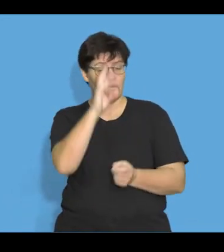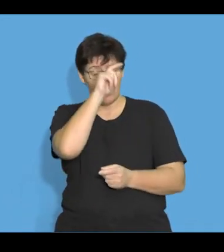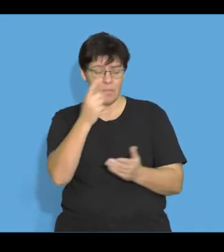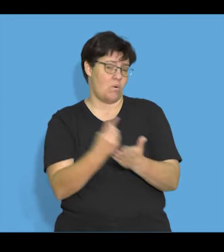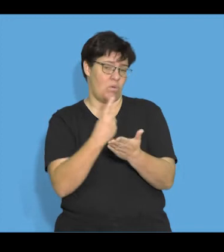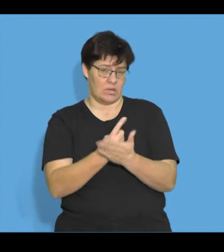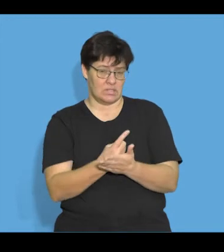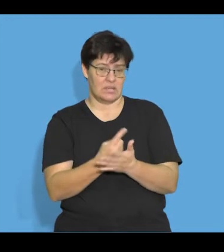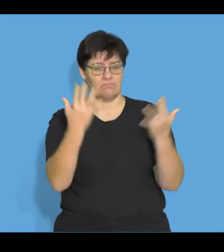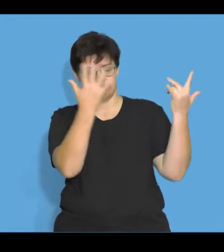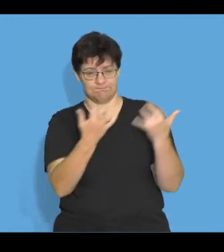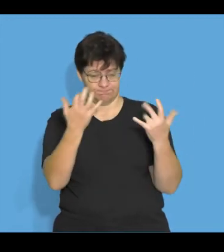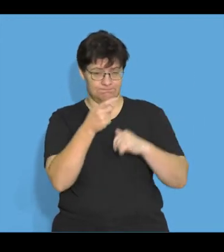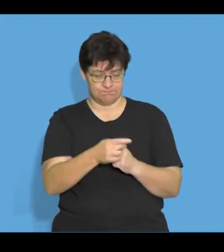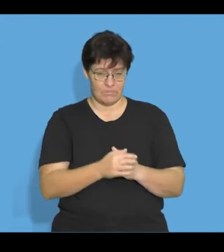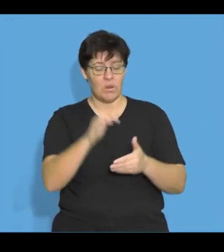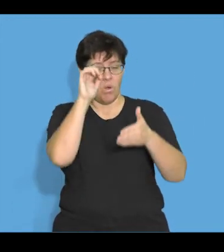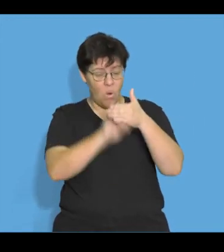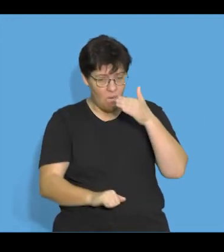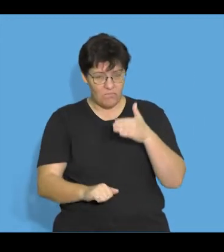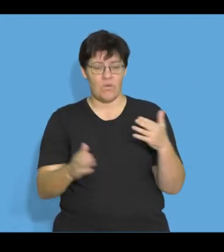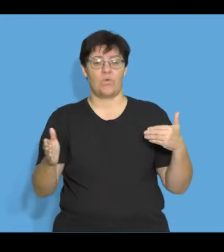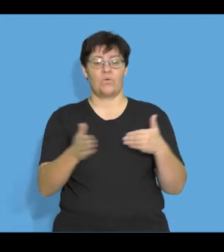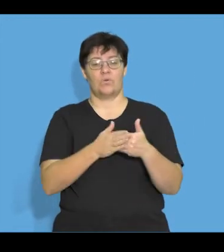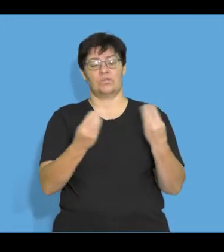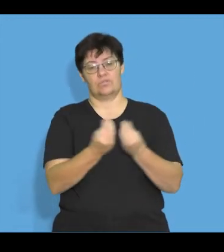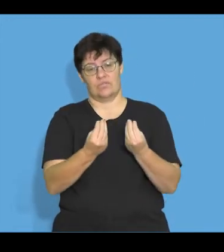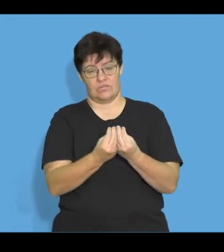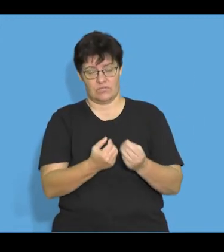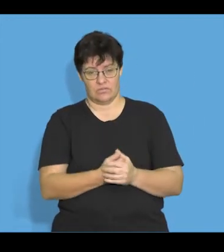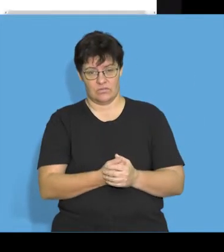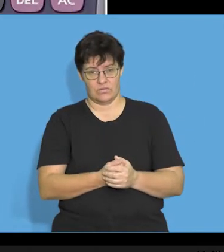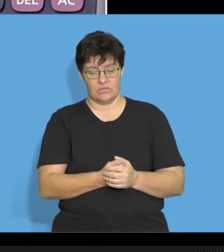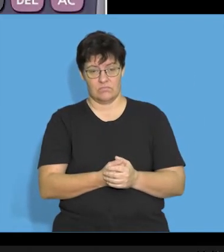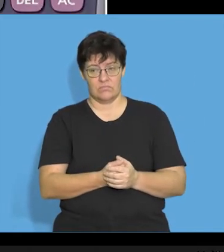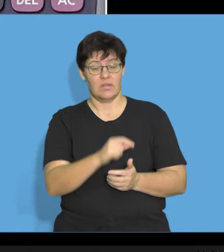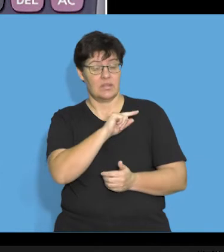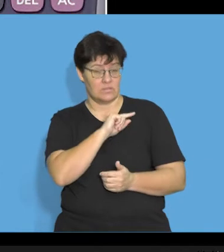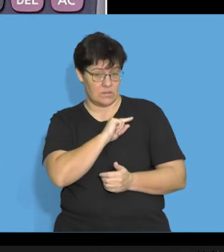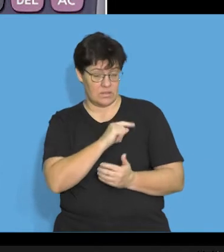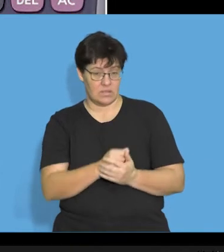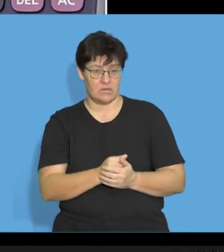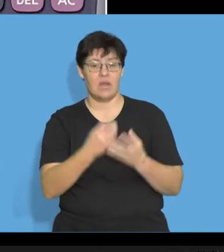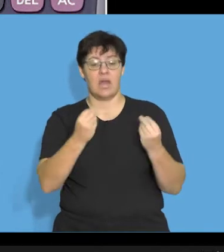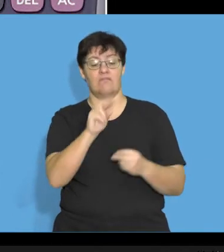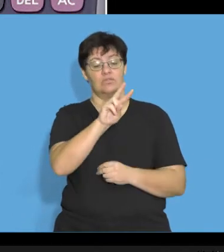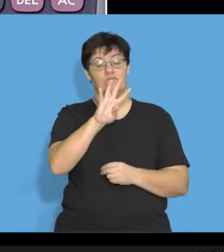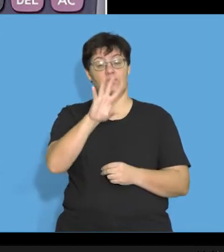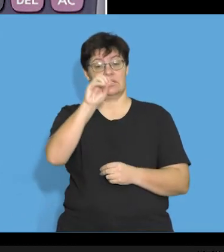in your calculation. Subtract your closing stock. So therefore, we have the